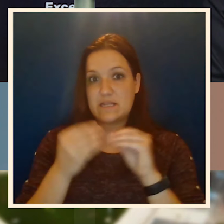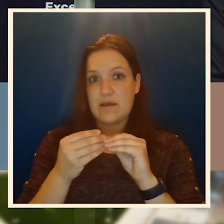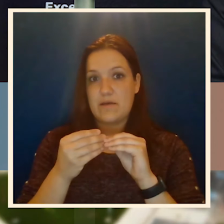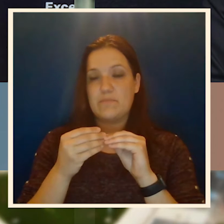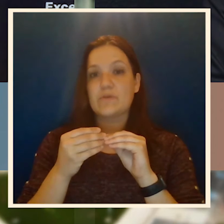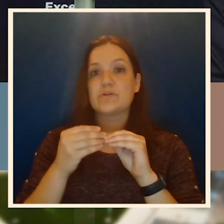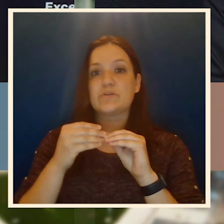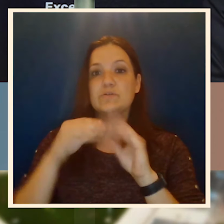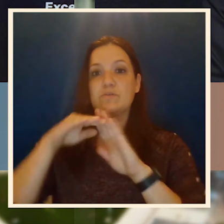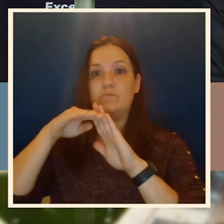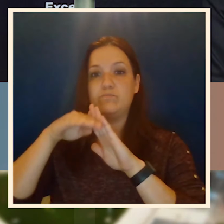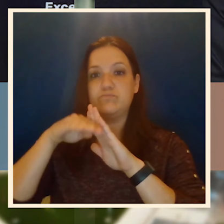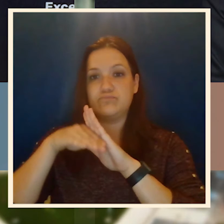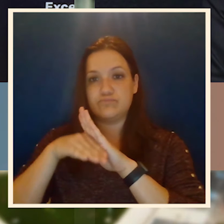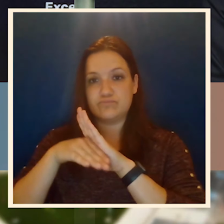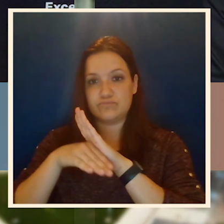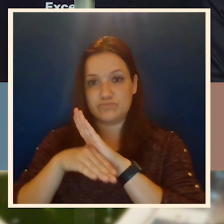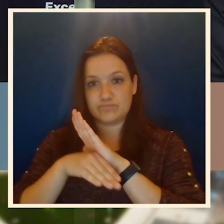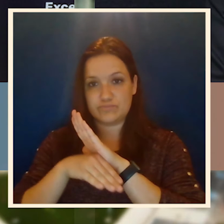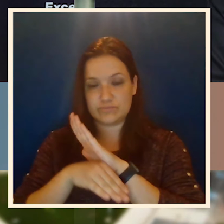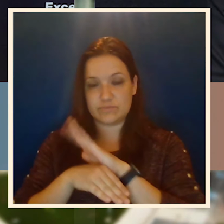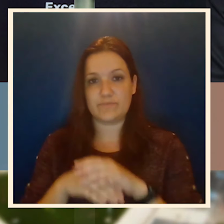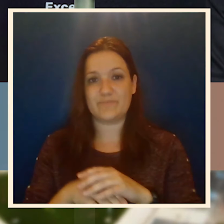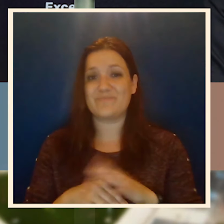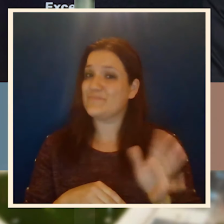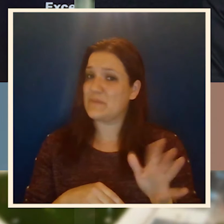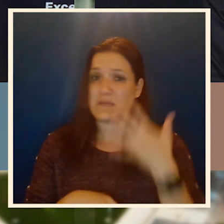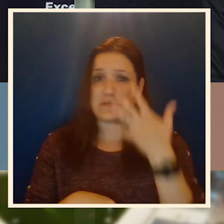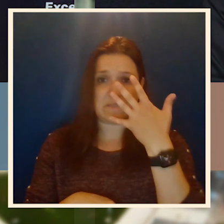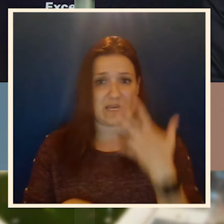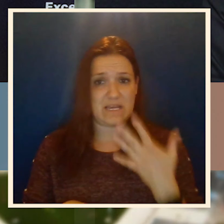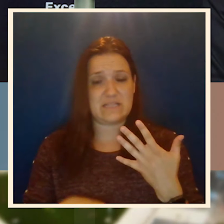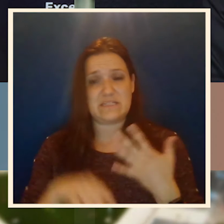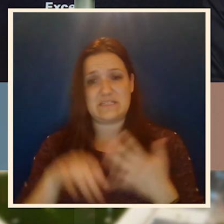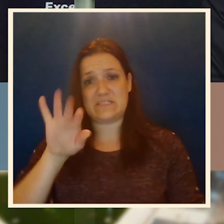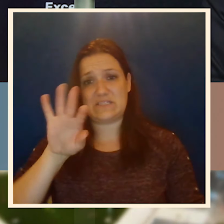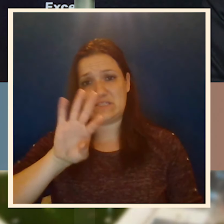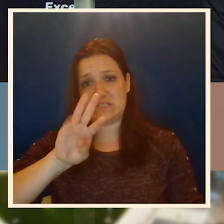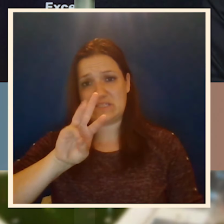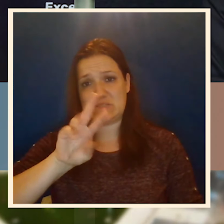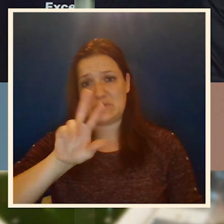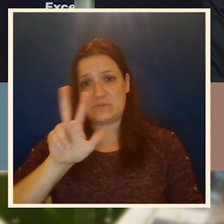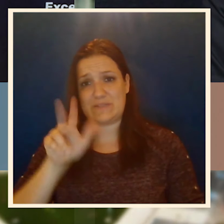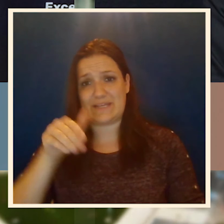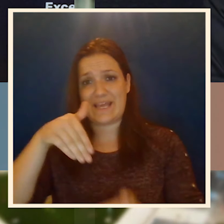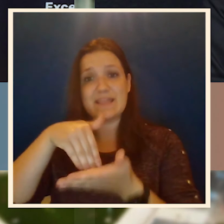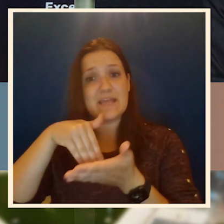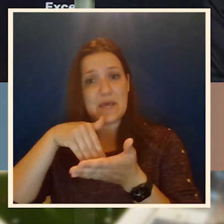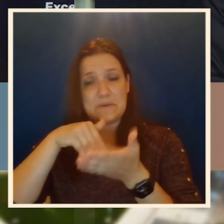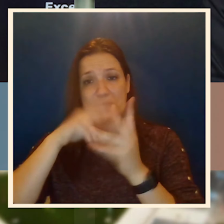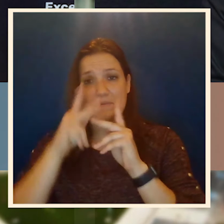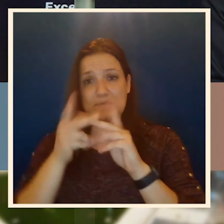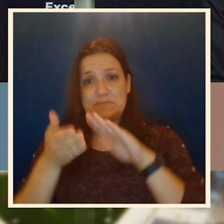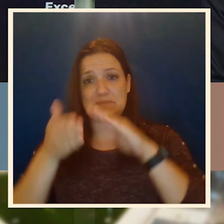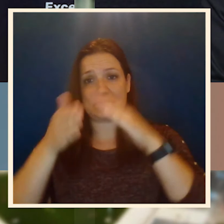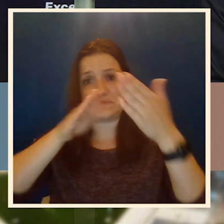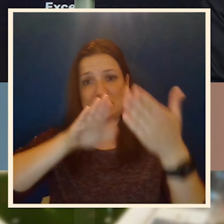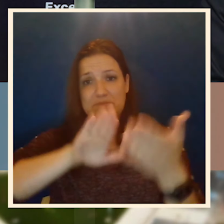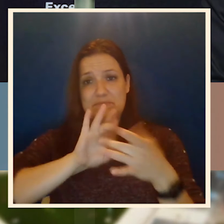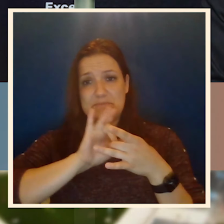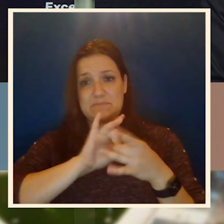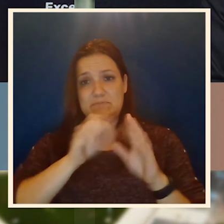100,000 population. So definitely seeing the numbers moving in the right direction. Sadly, there's been just